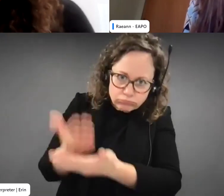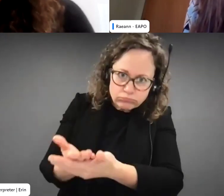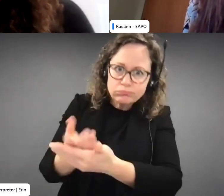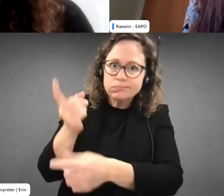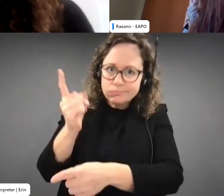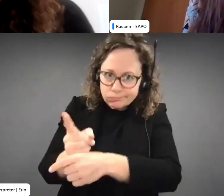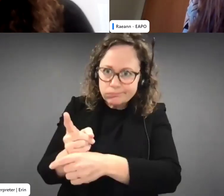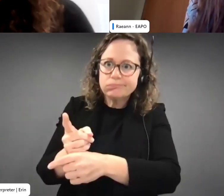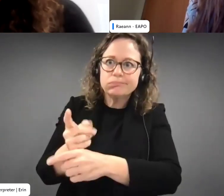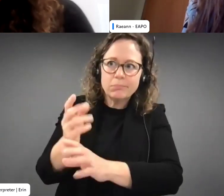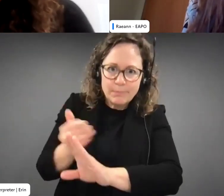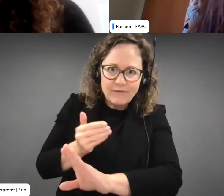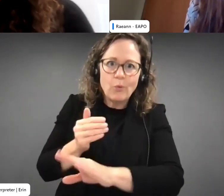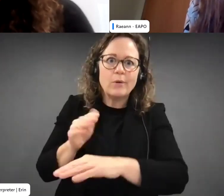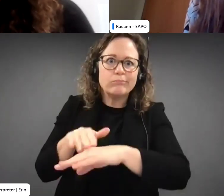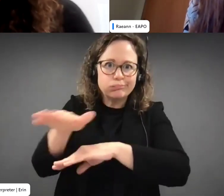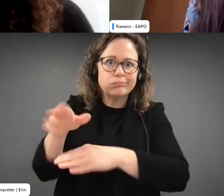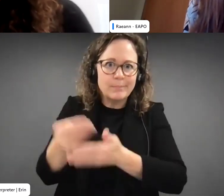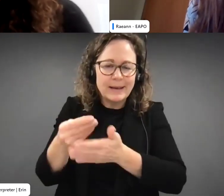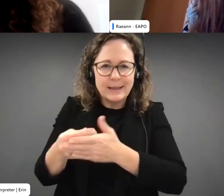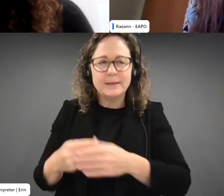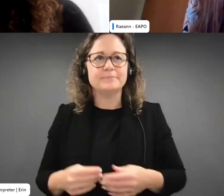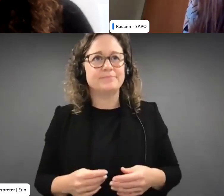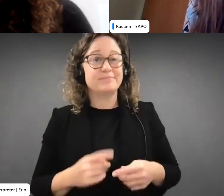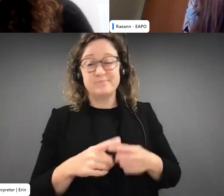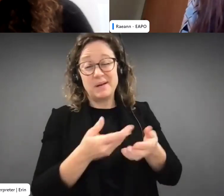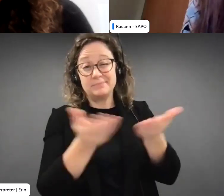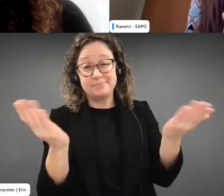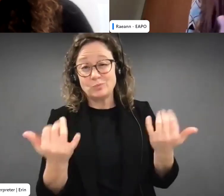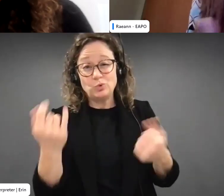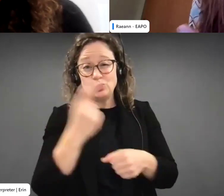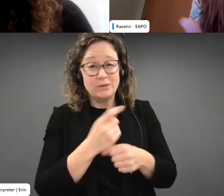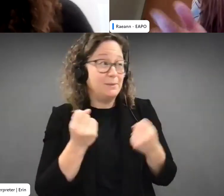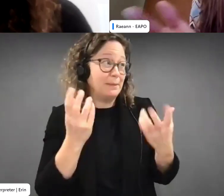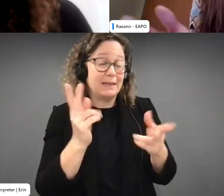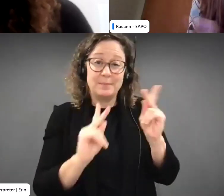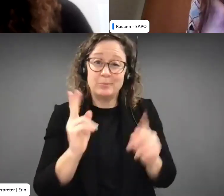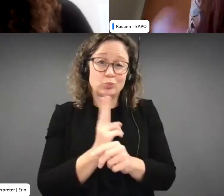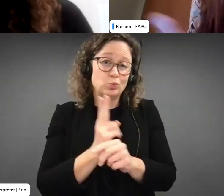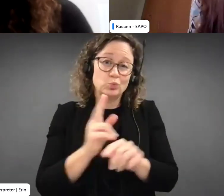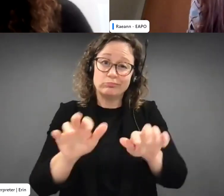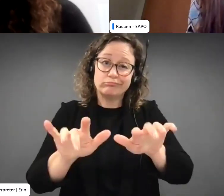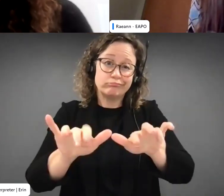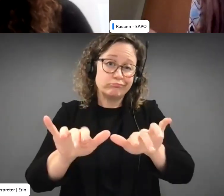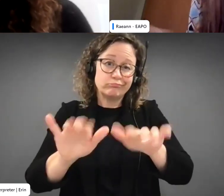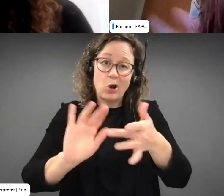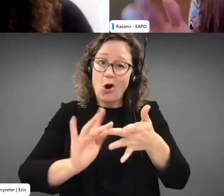with. But a lot of people do online banking because of, it's the easiest. Hmm. It's of